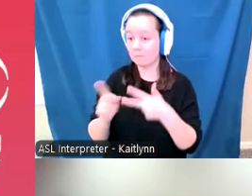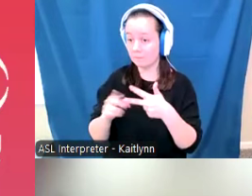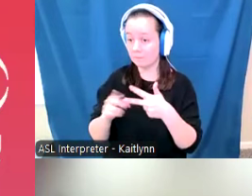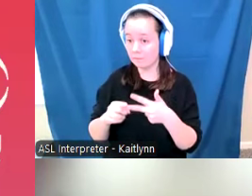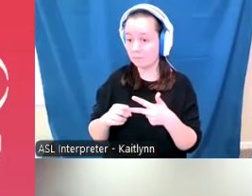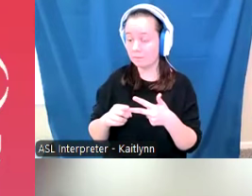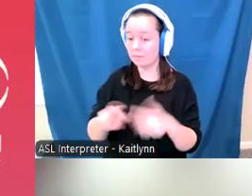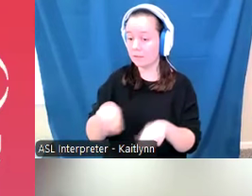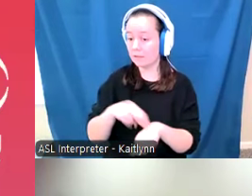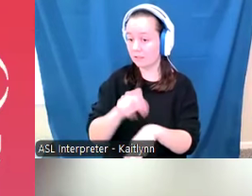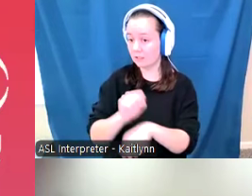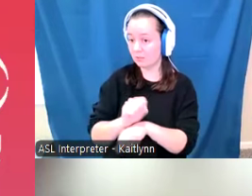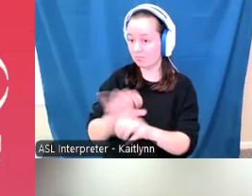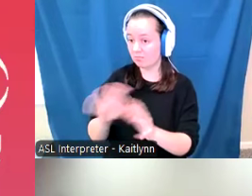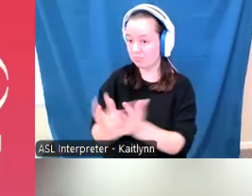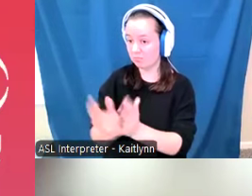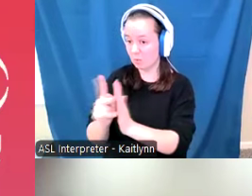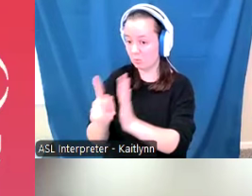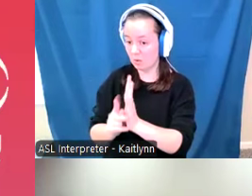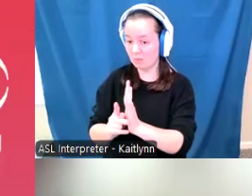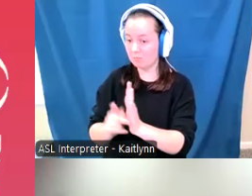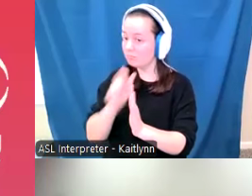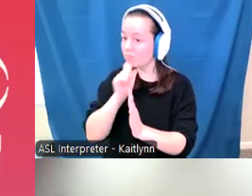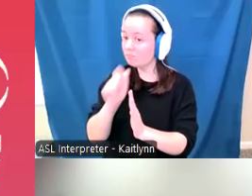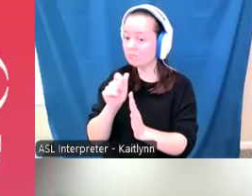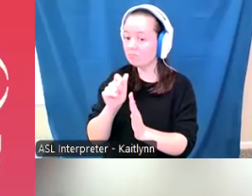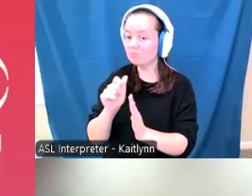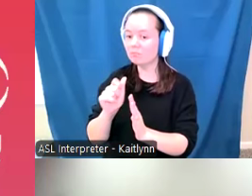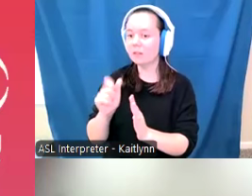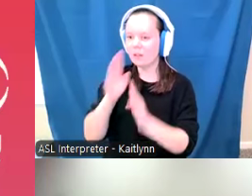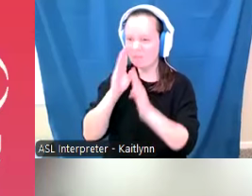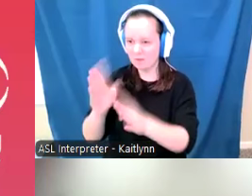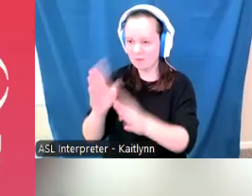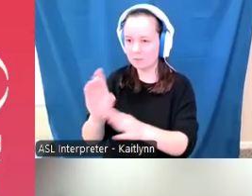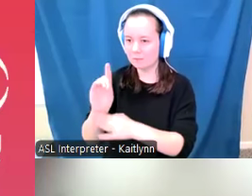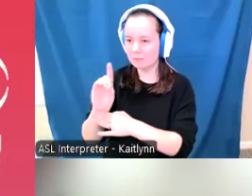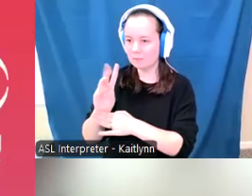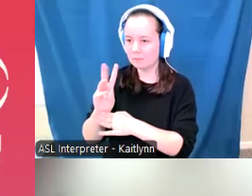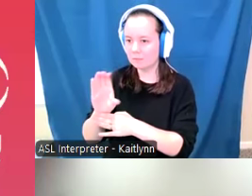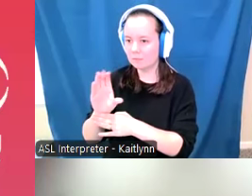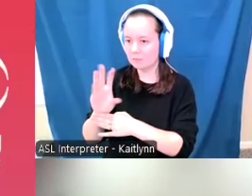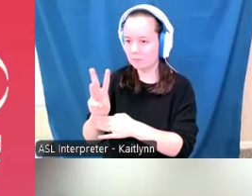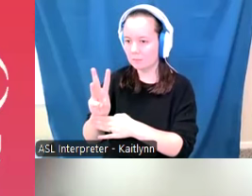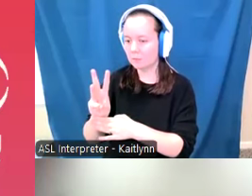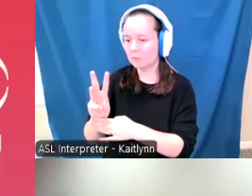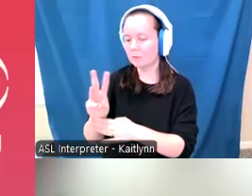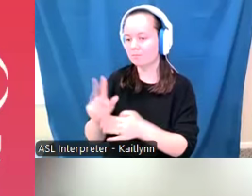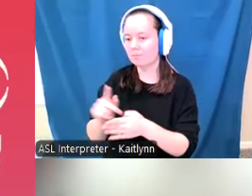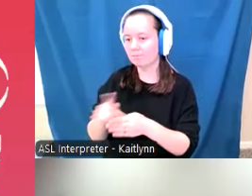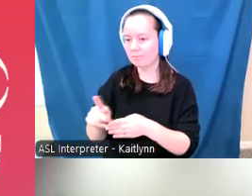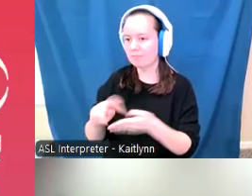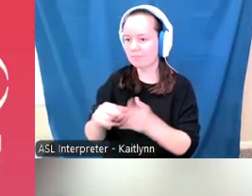workforce programs are often not targeted towards direct care professions. This limits the growth of the